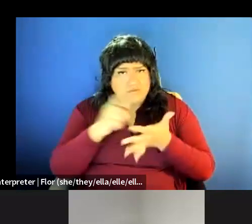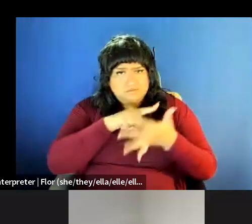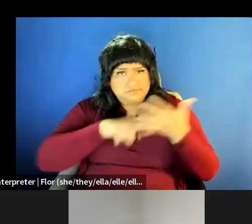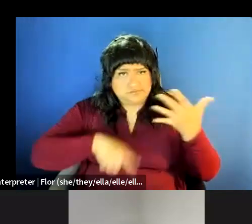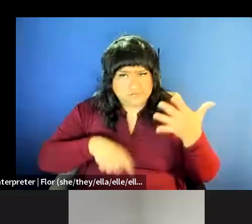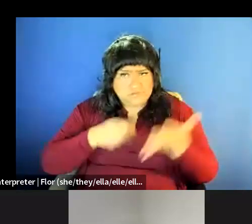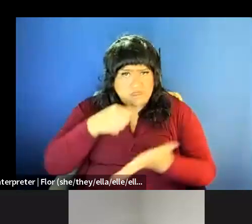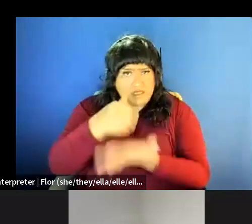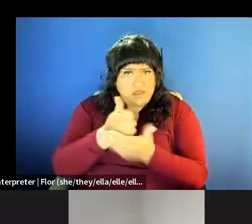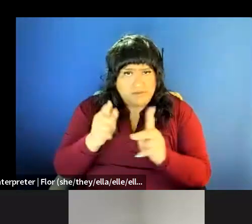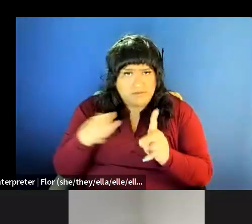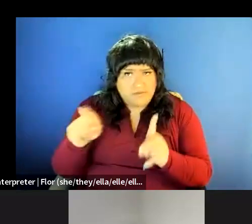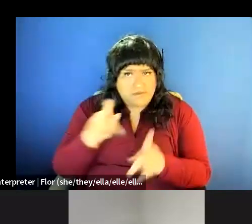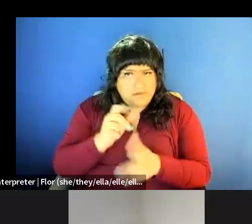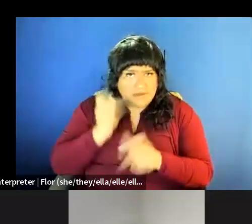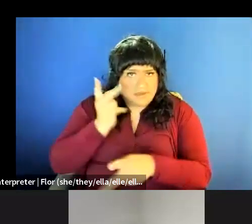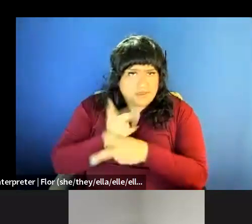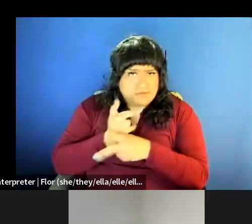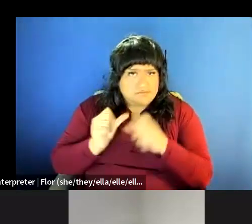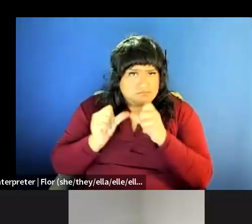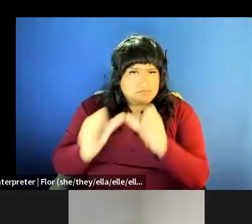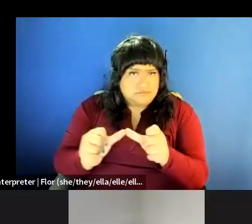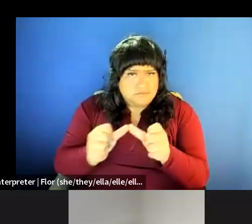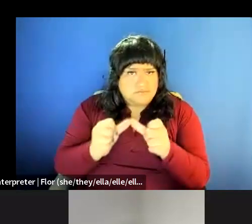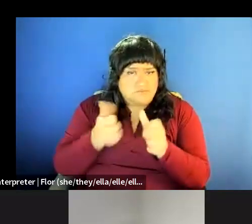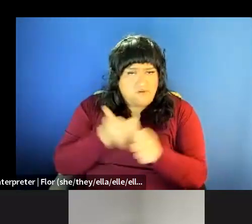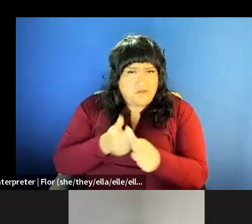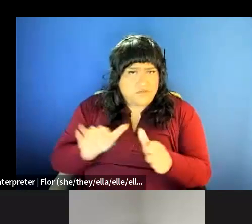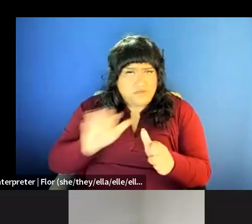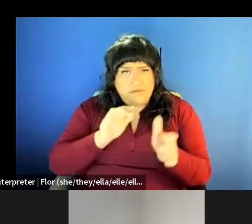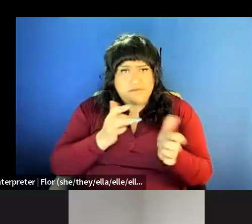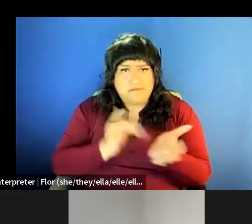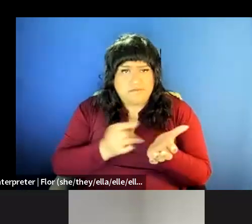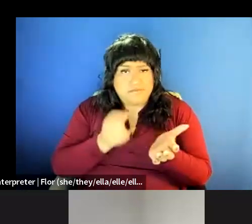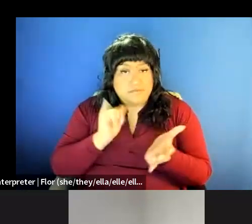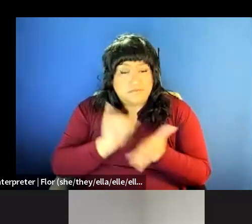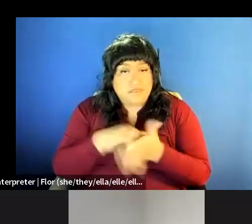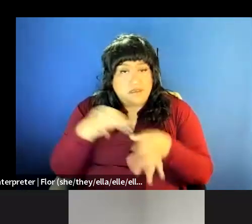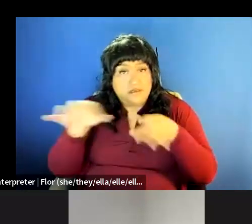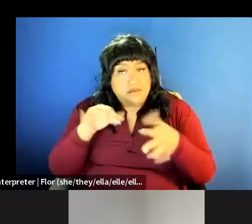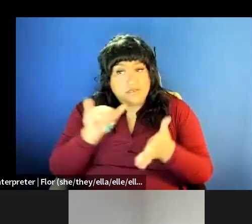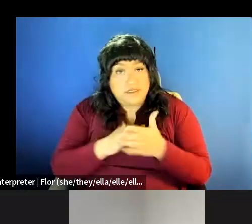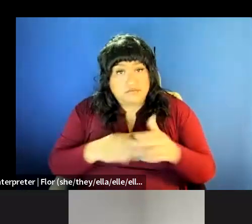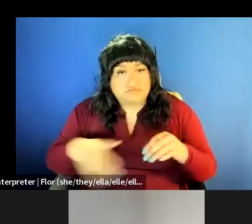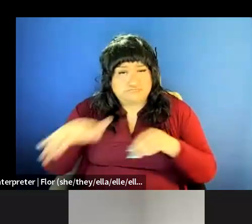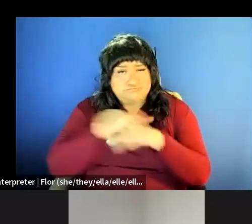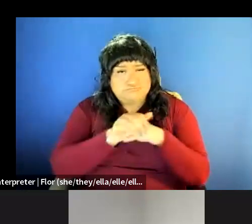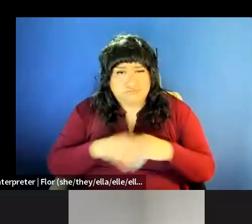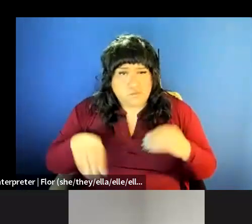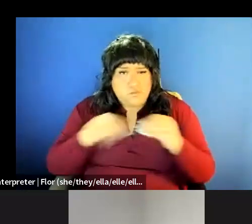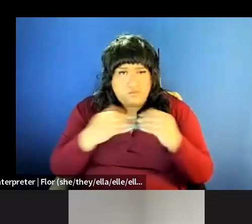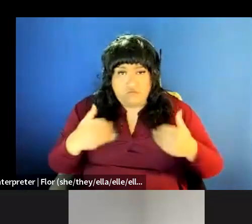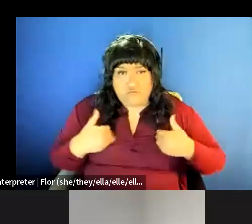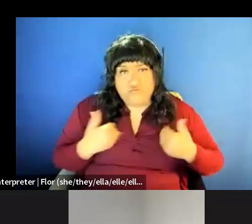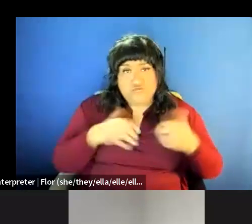stay on their meds is the way that was looked at, right? And so that's been scaled up even more. Now there's 108 ACT teams, there's youth ACT